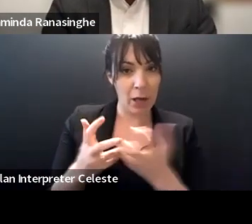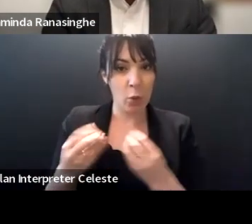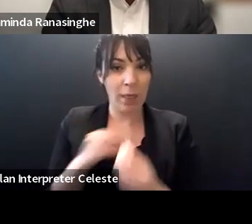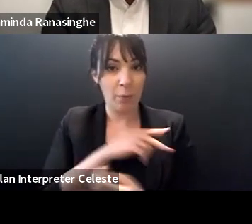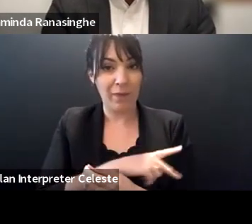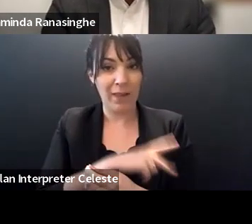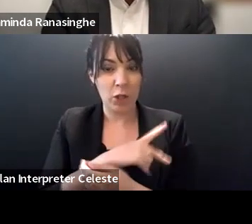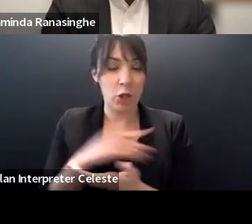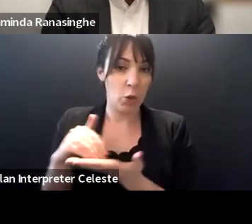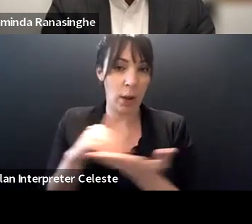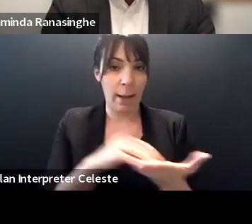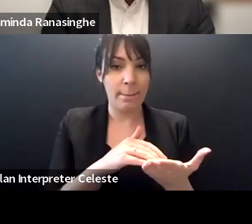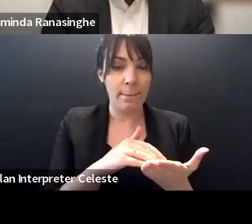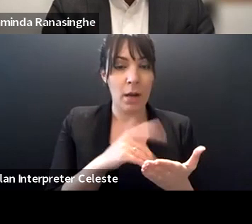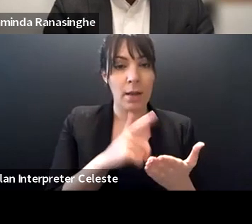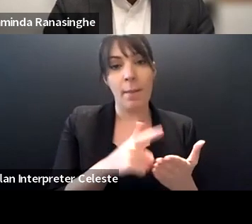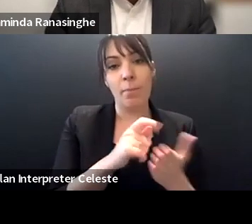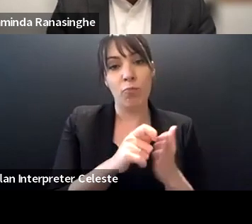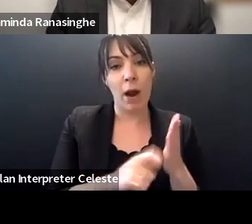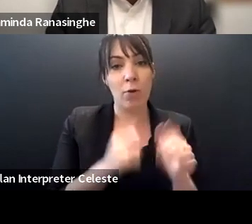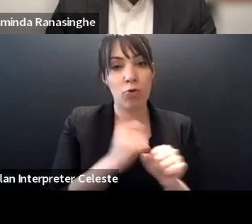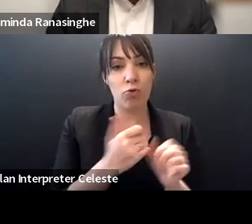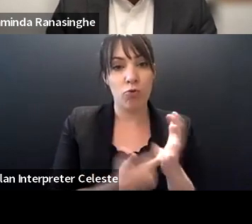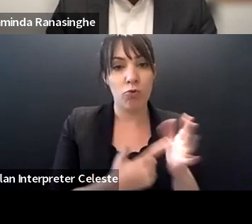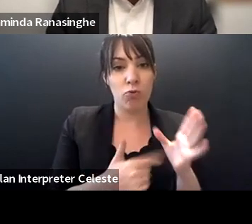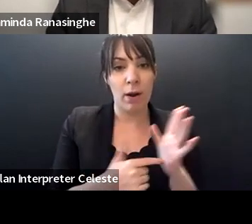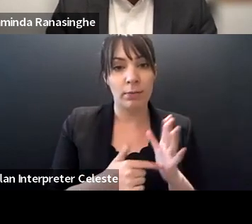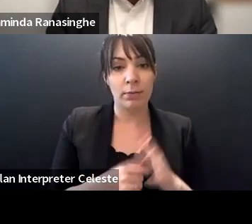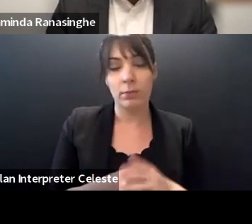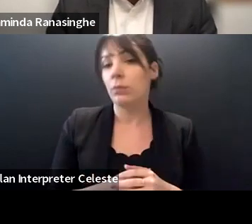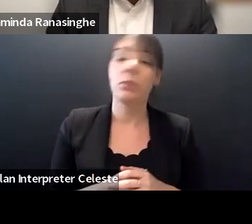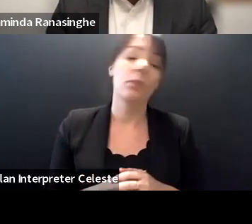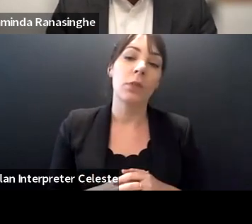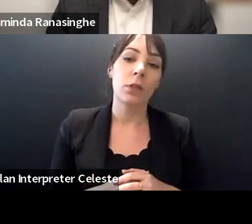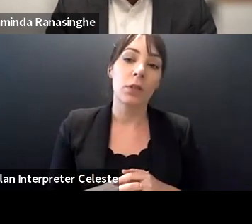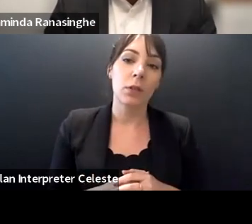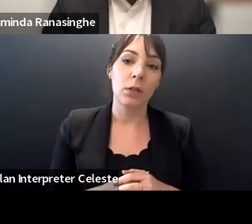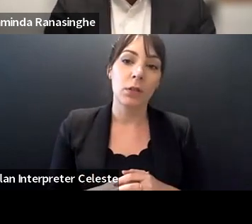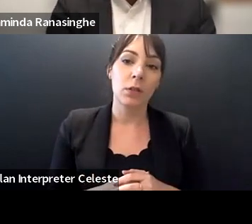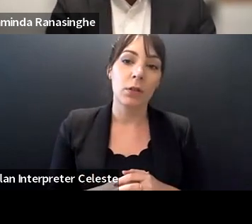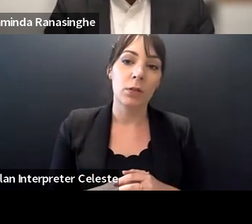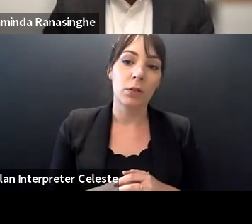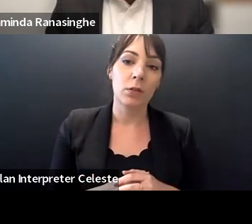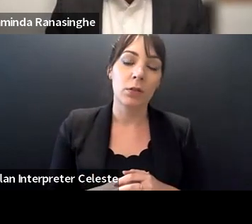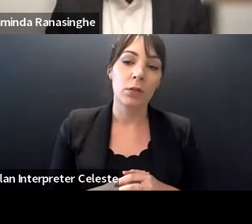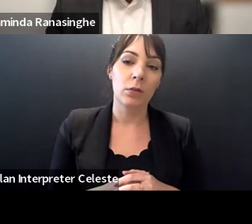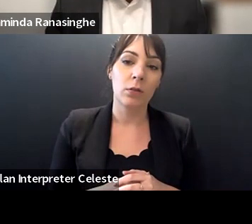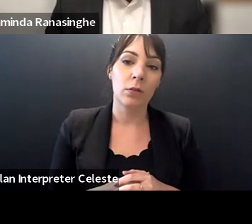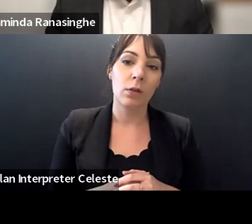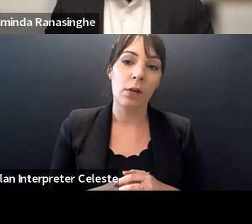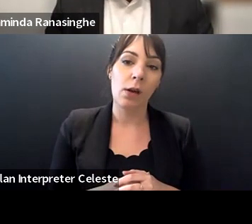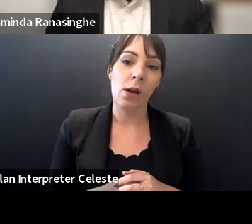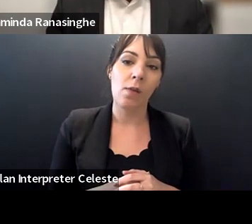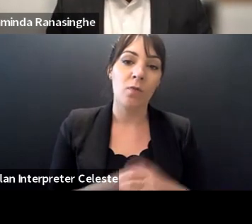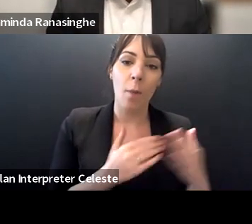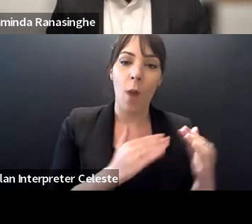that process of grant writing. And so we're matching people from one, from the lower kind of end of this the academic spectrum to